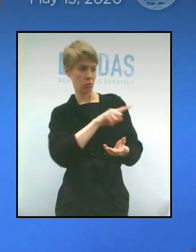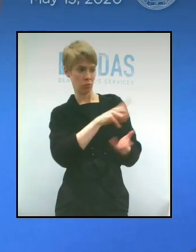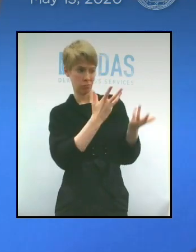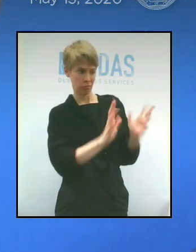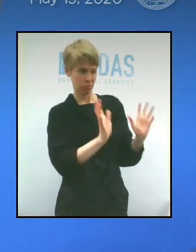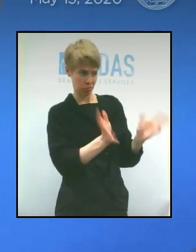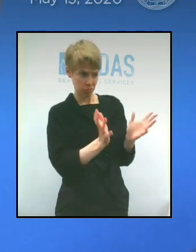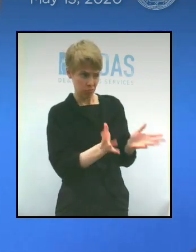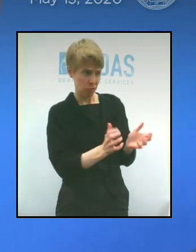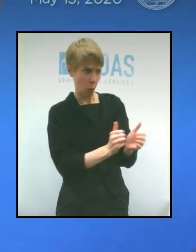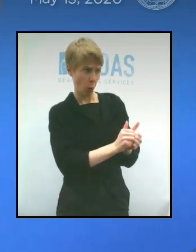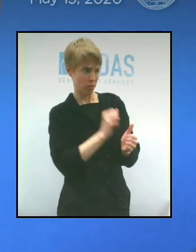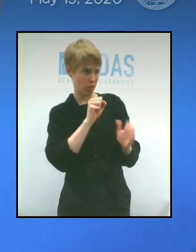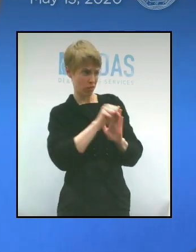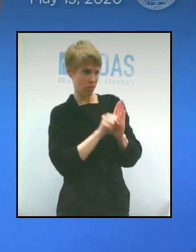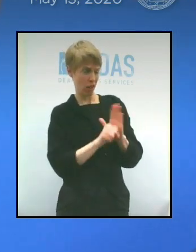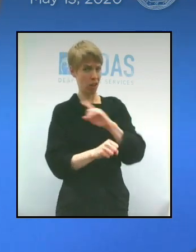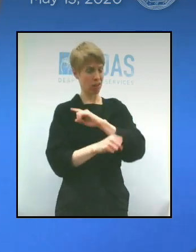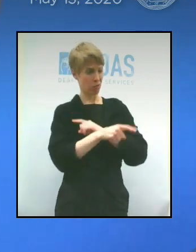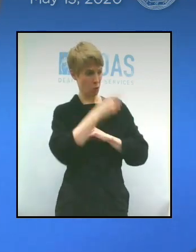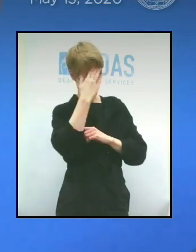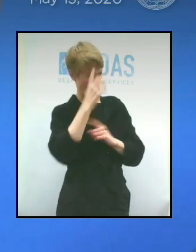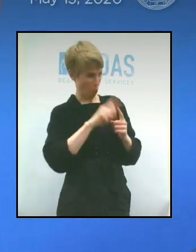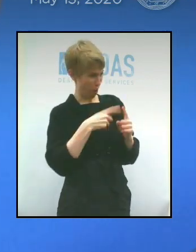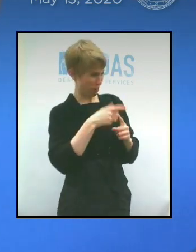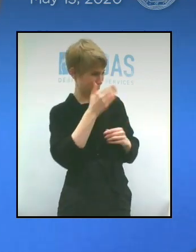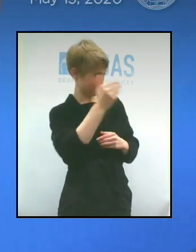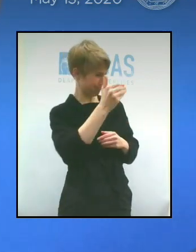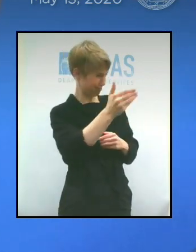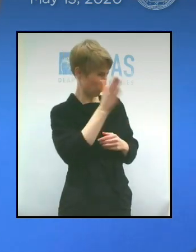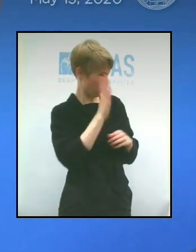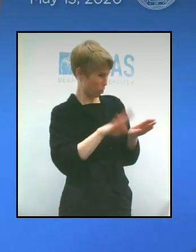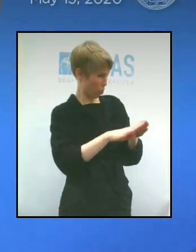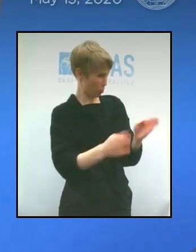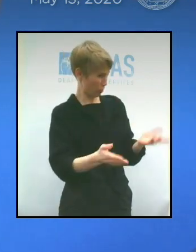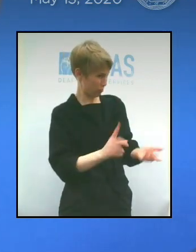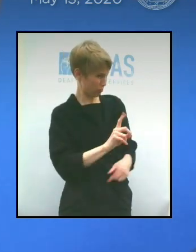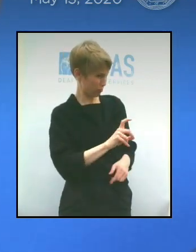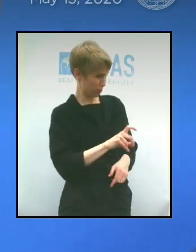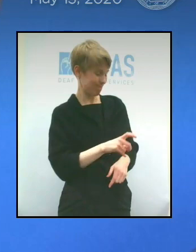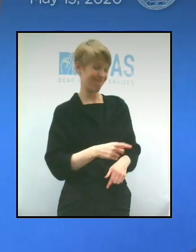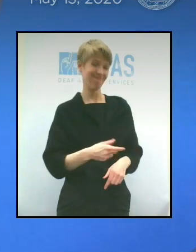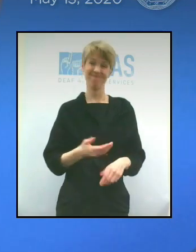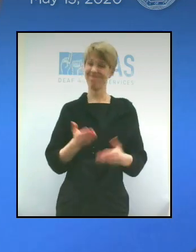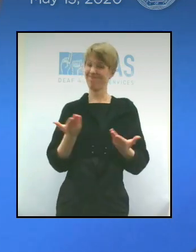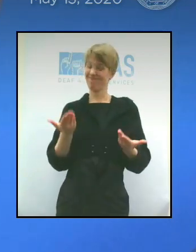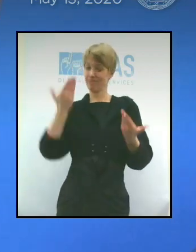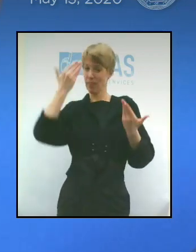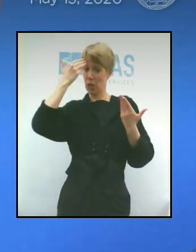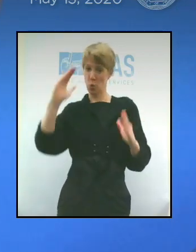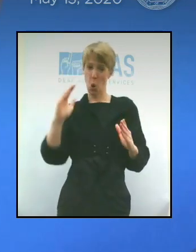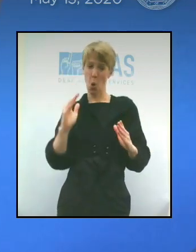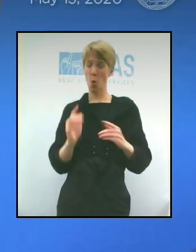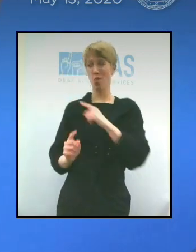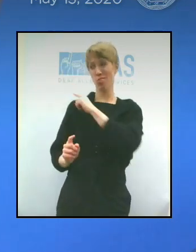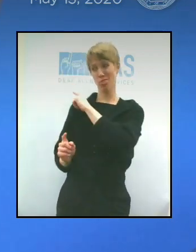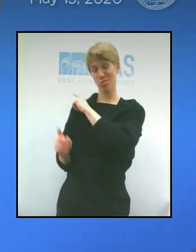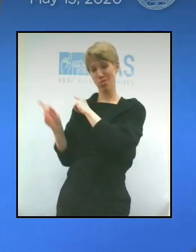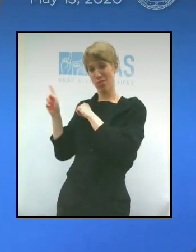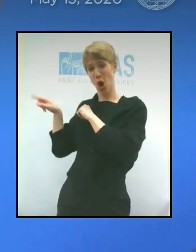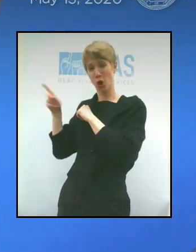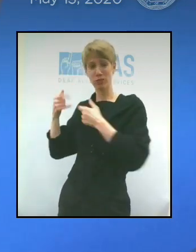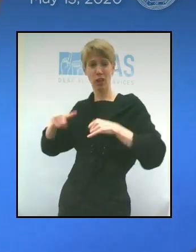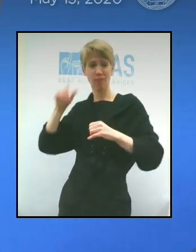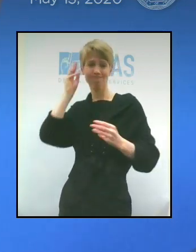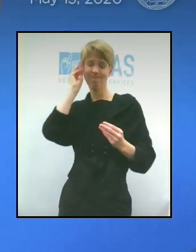happen? Do you have any idea of when it could reopen? I don't have any idea. It is something that they're contemplating. It's just like they do not